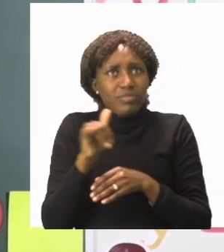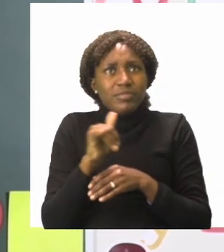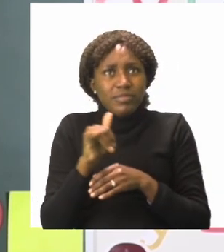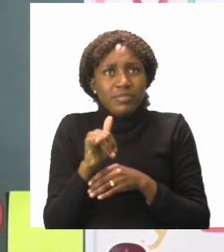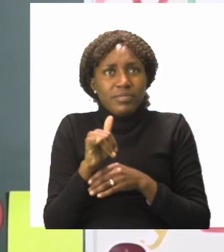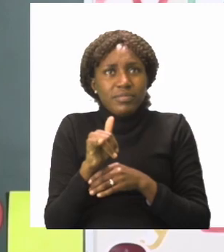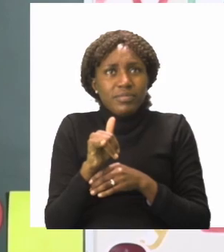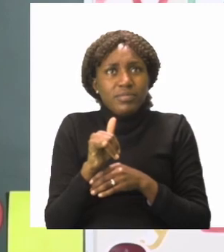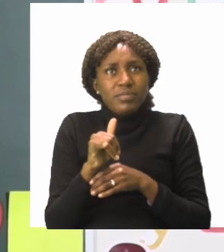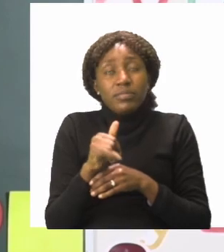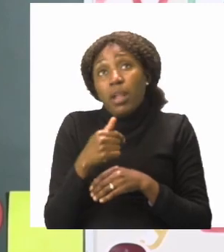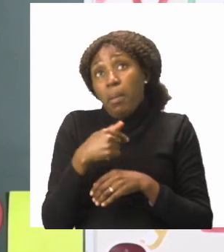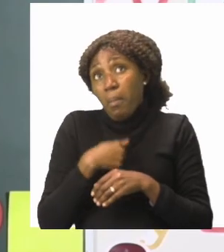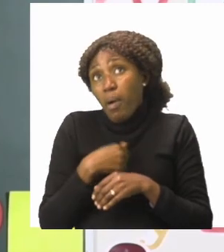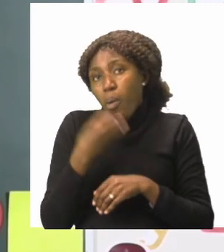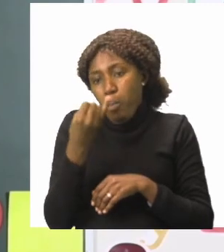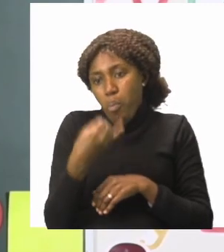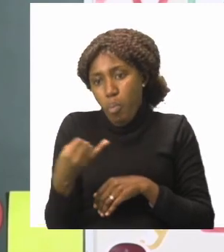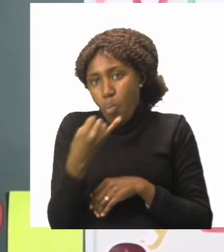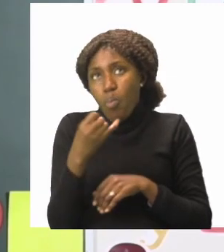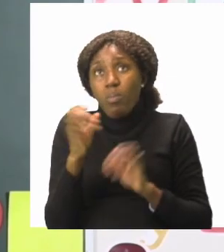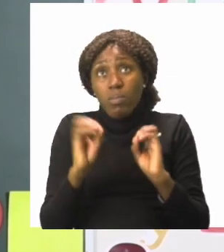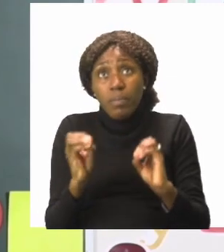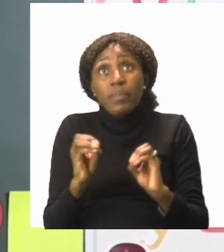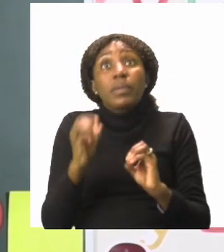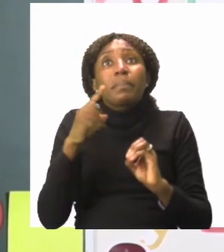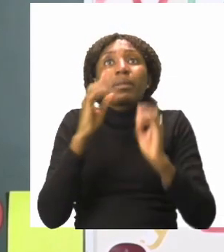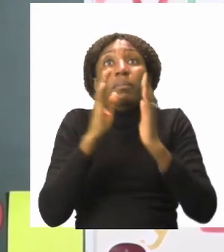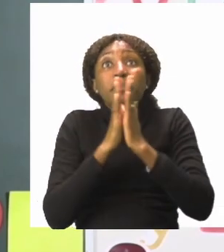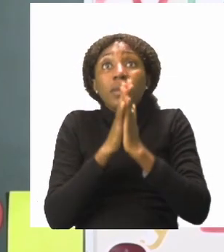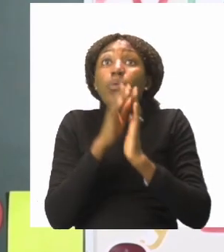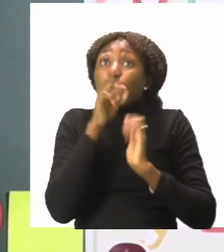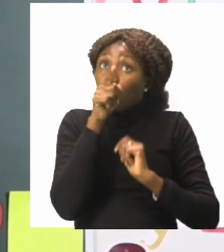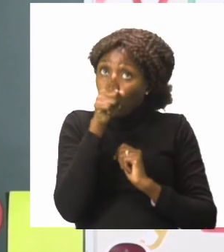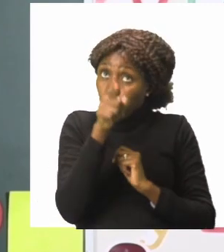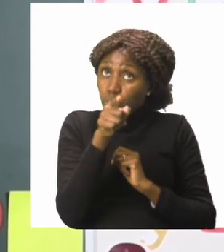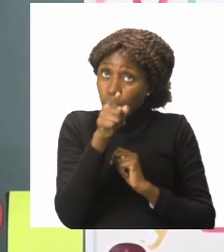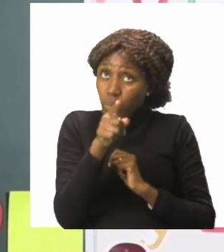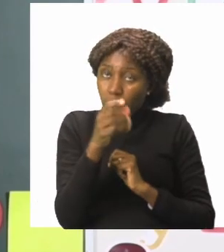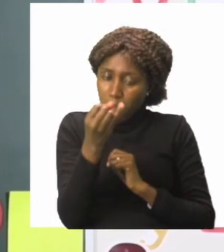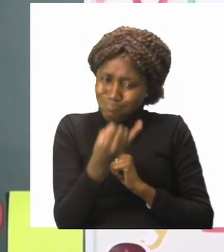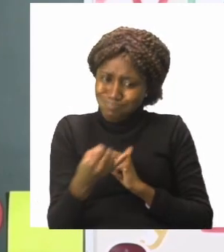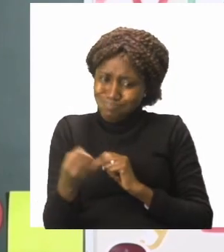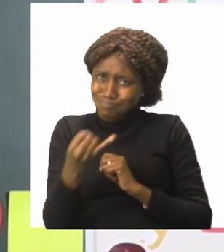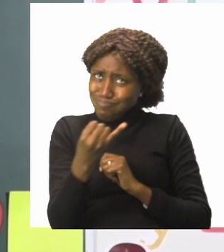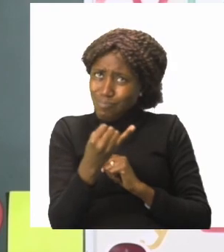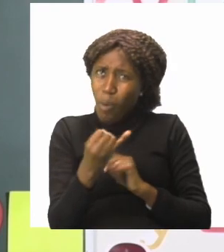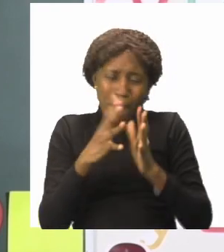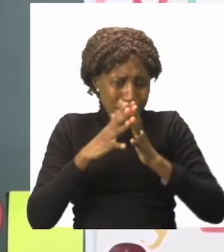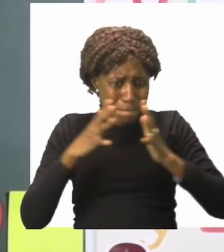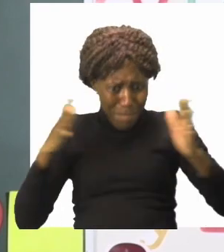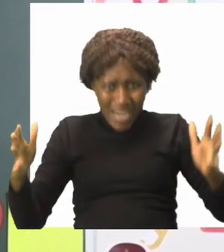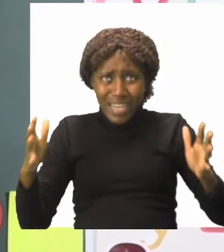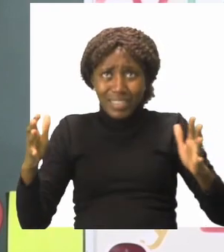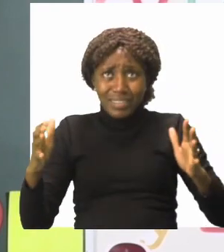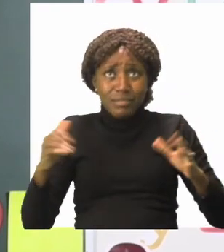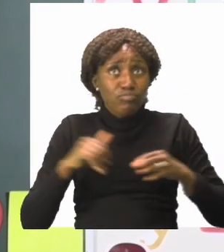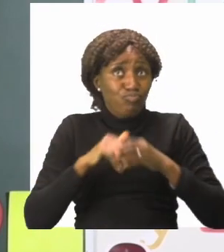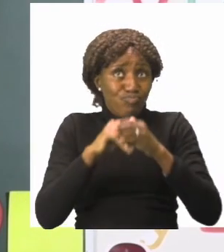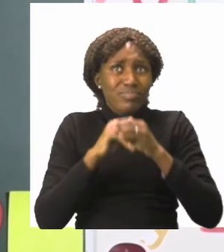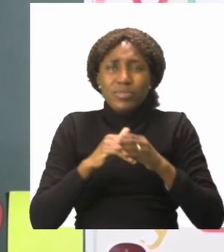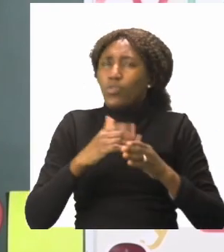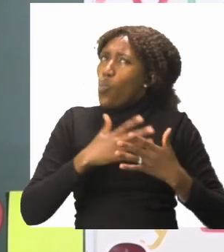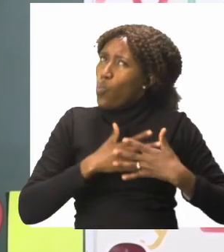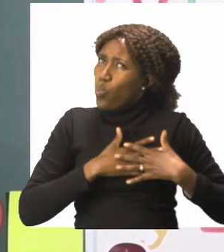I did not draw, but it wants you to draw. So make sure you draw something big, like what you can see